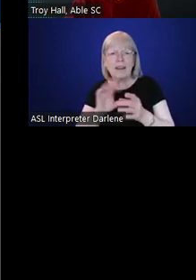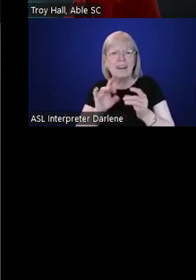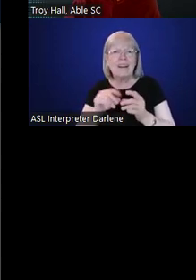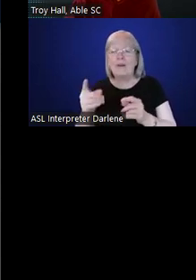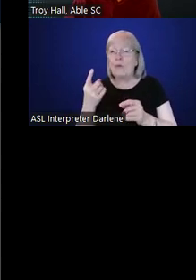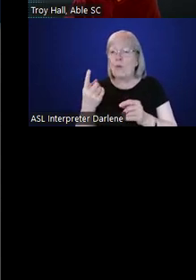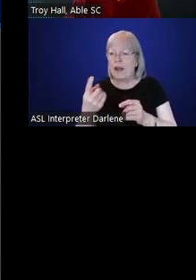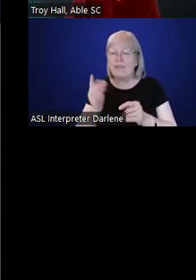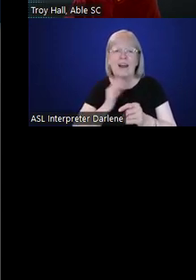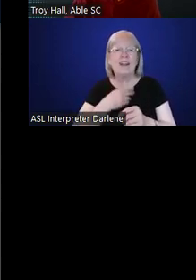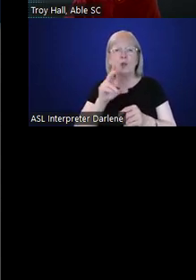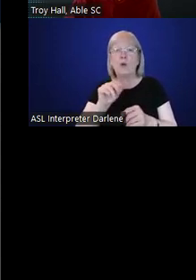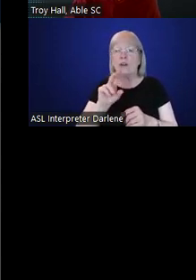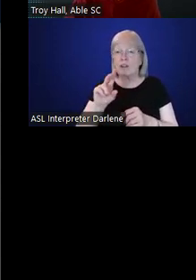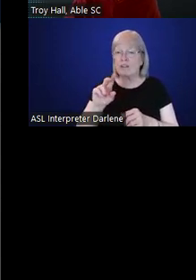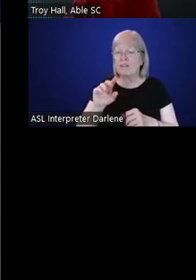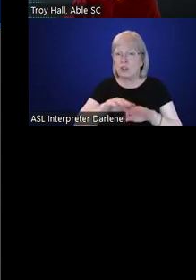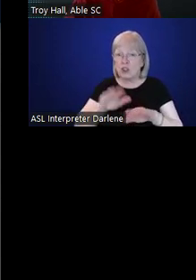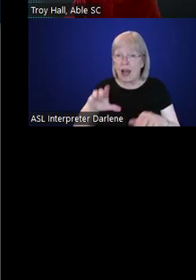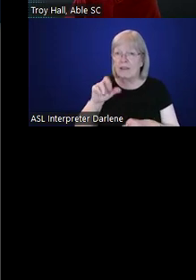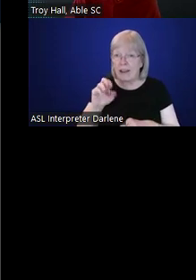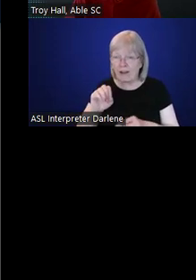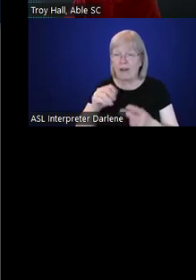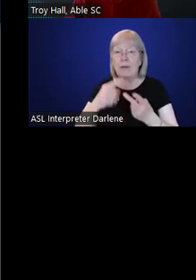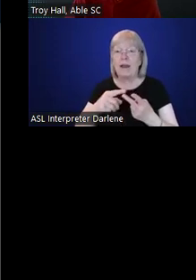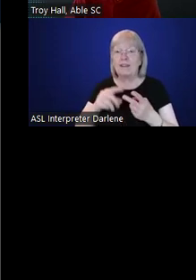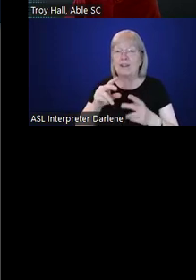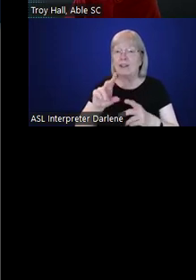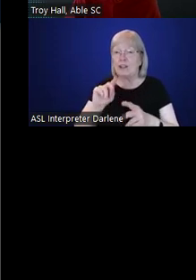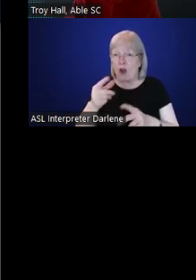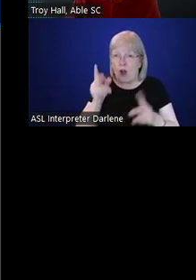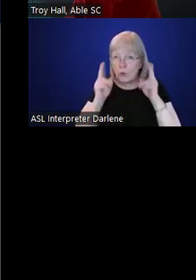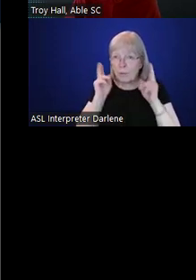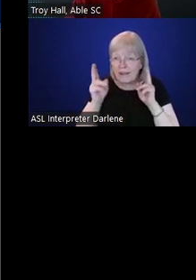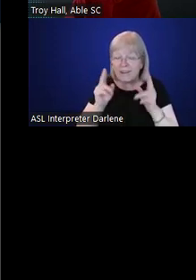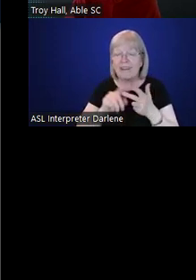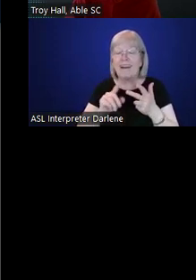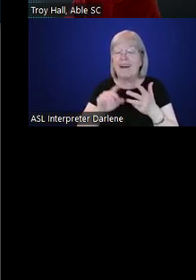grooming, childcare, and sells t-shirts. Whew, y'all were busy.